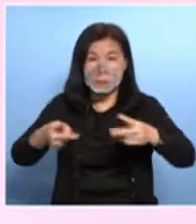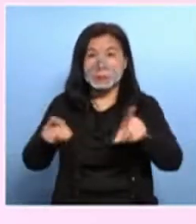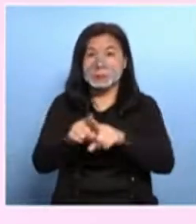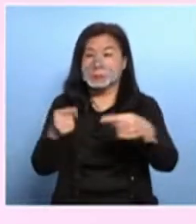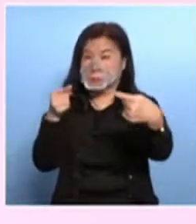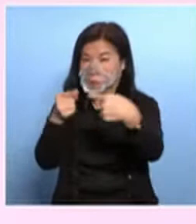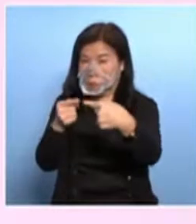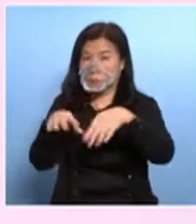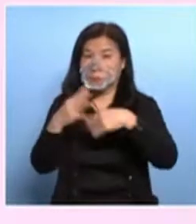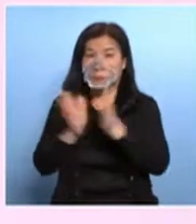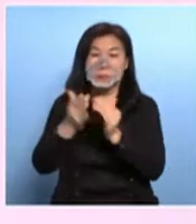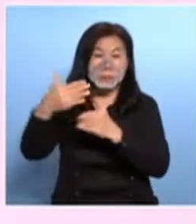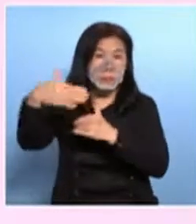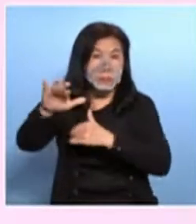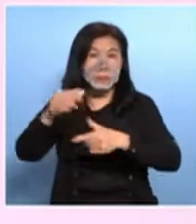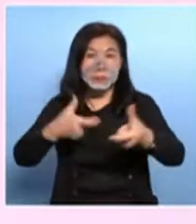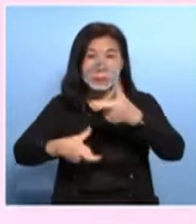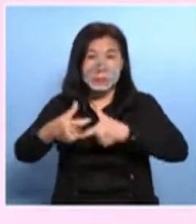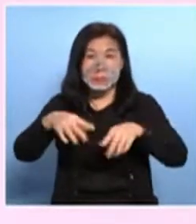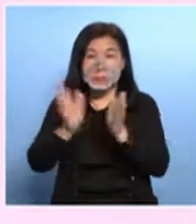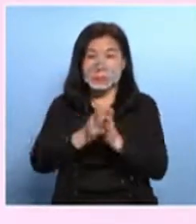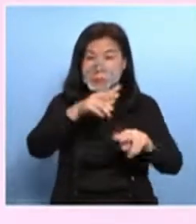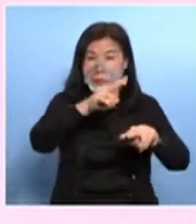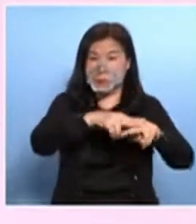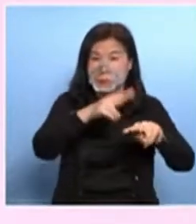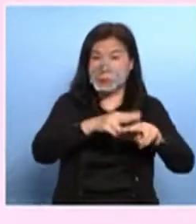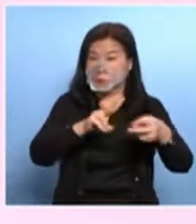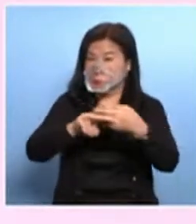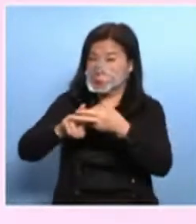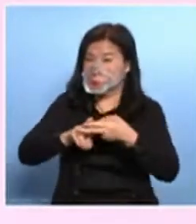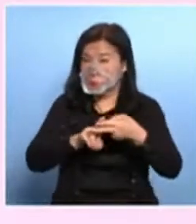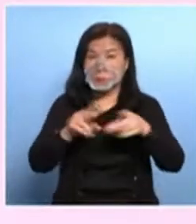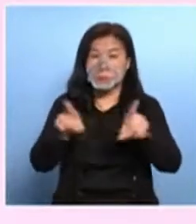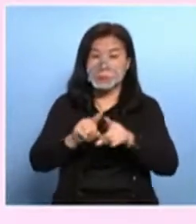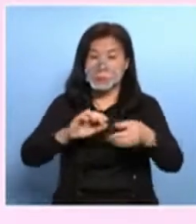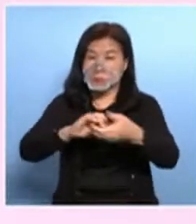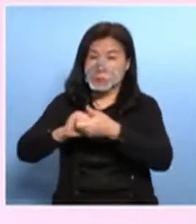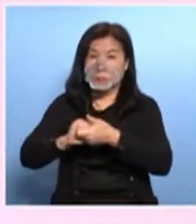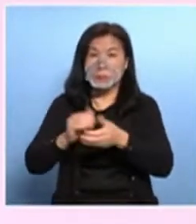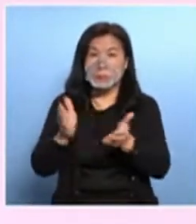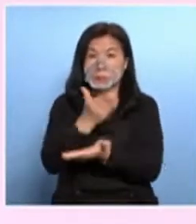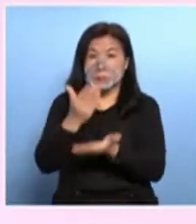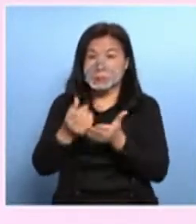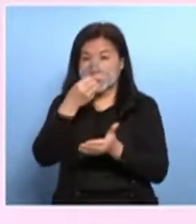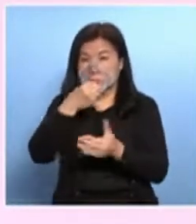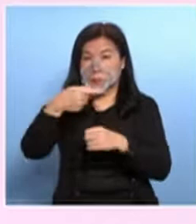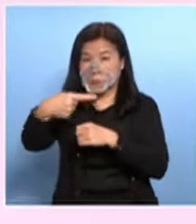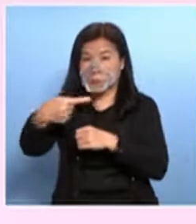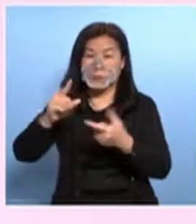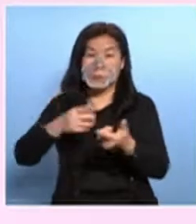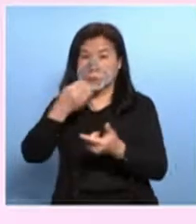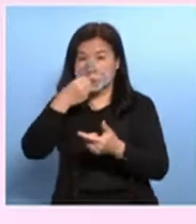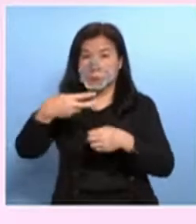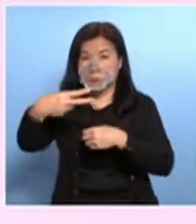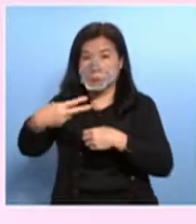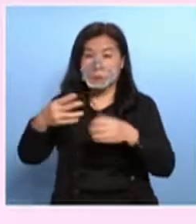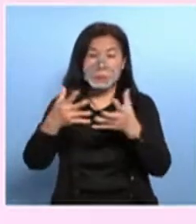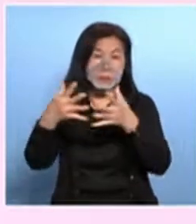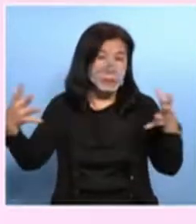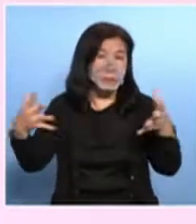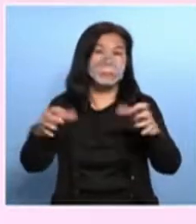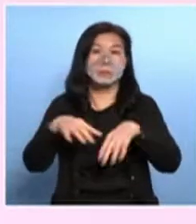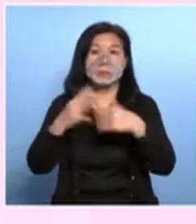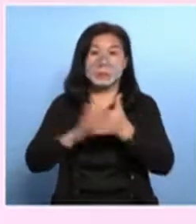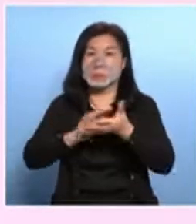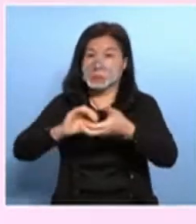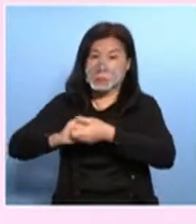between our country and the rest of the world in the international circulation and as a key link for the Belt and Road Initiative, Hong Kong's external trade. The